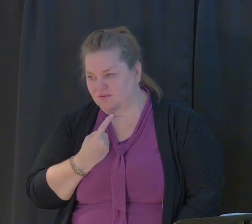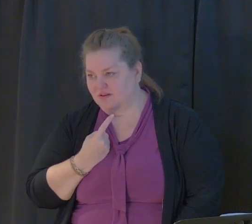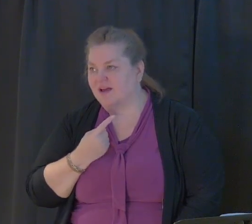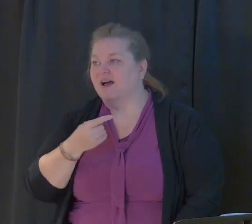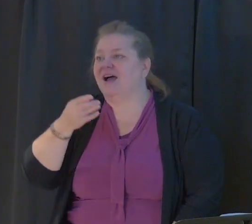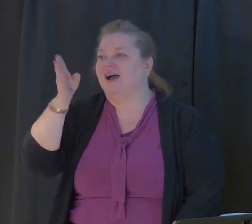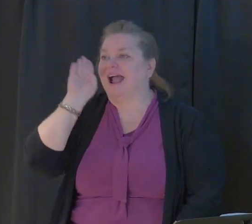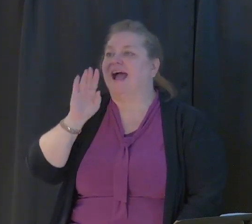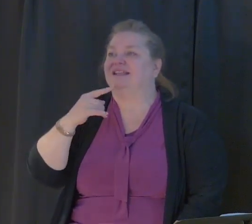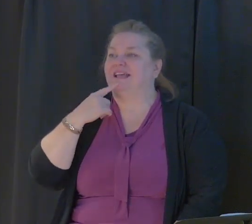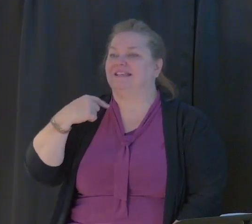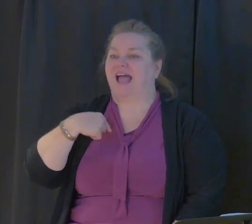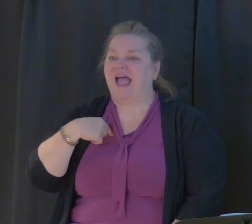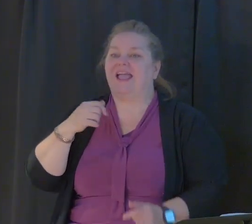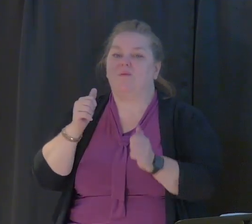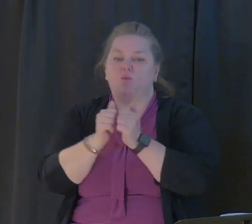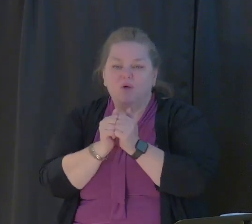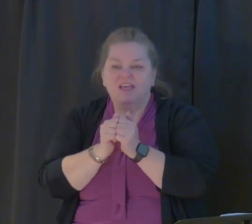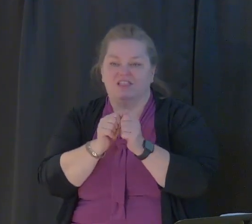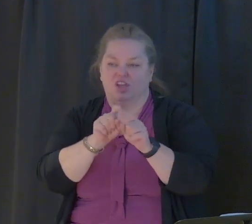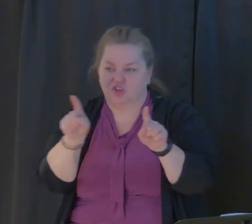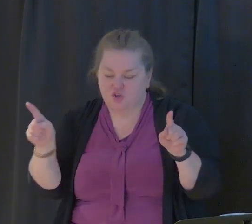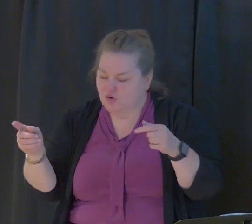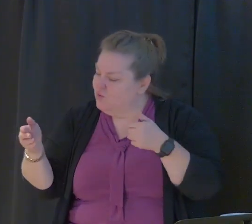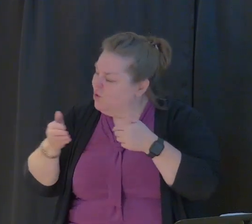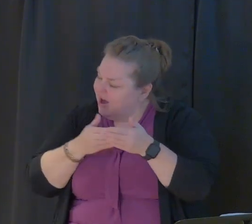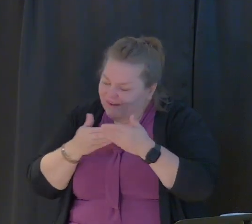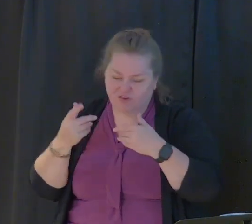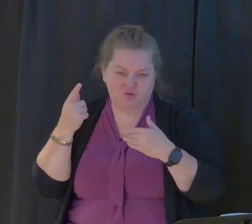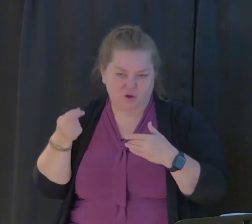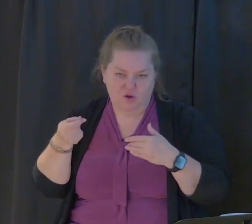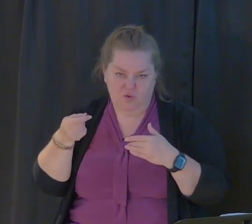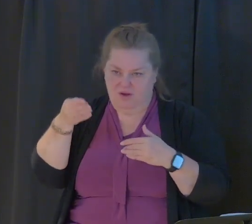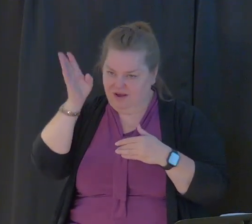I am with you wherever you go.